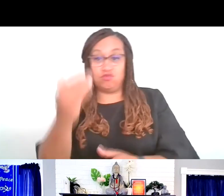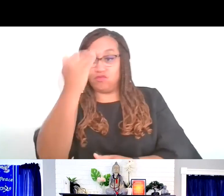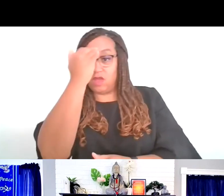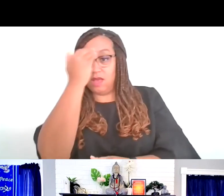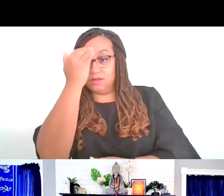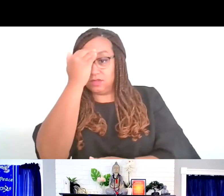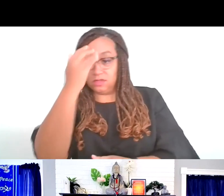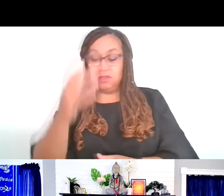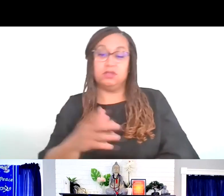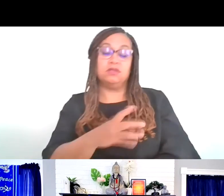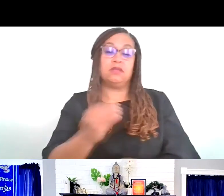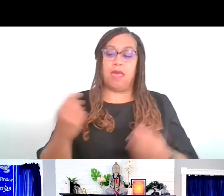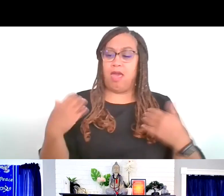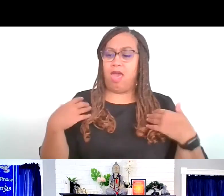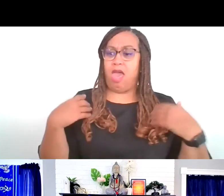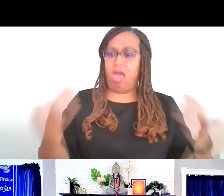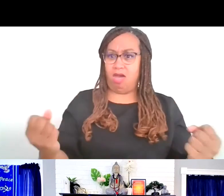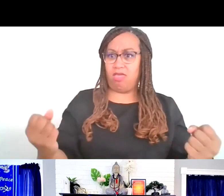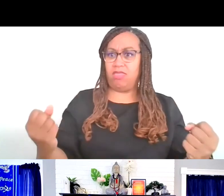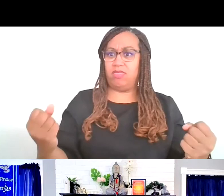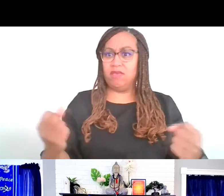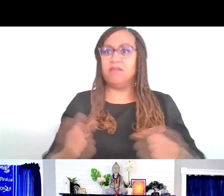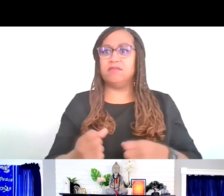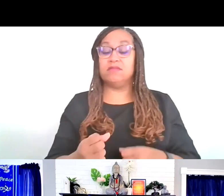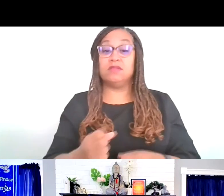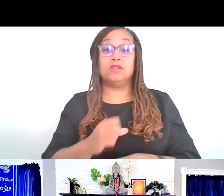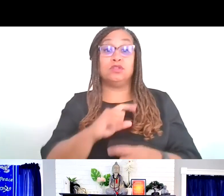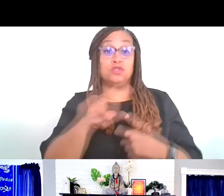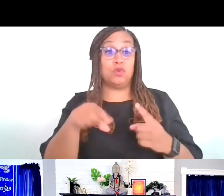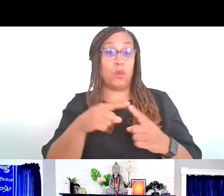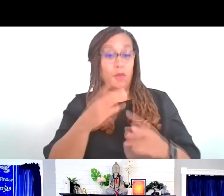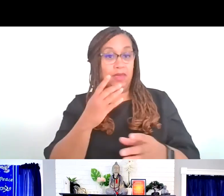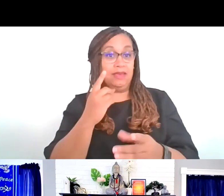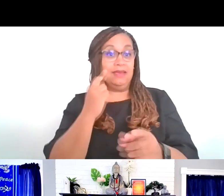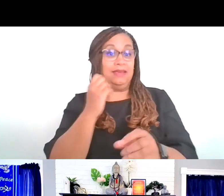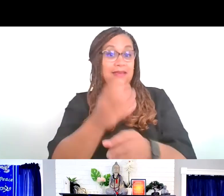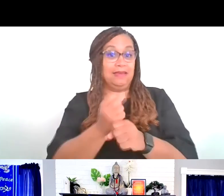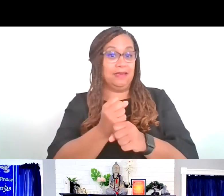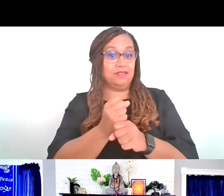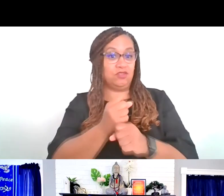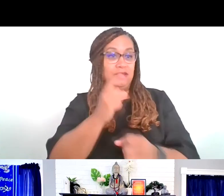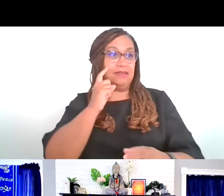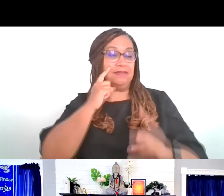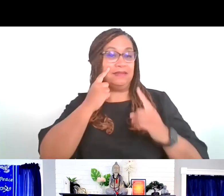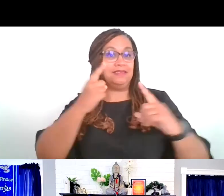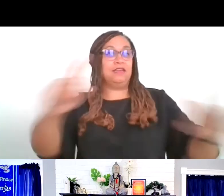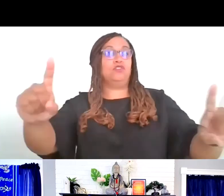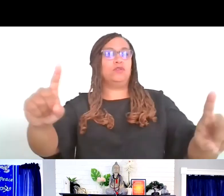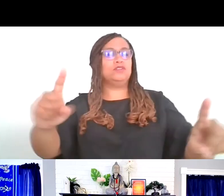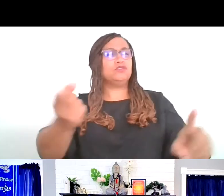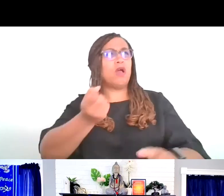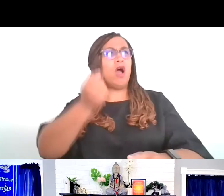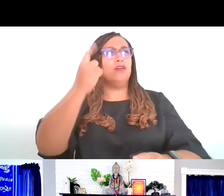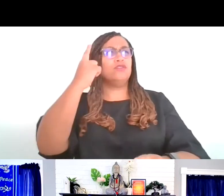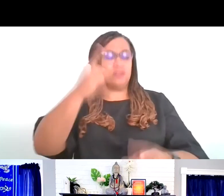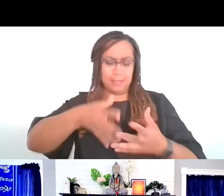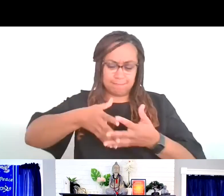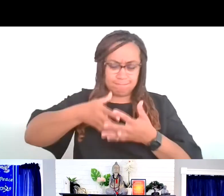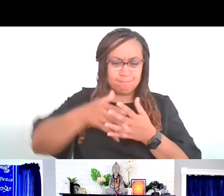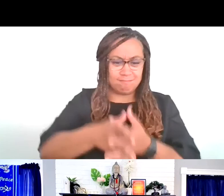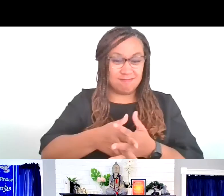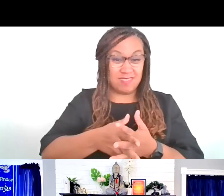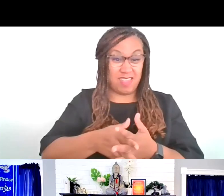well-being, right? So when we get to the declaration, be grounded in recognizing that this wealth that you are